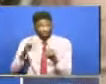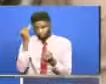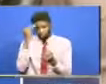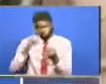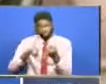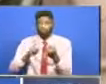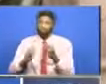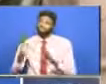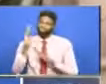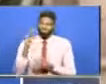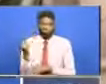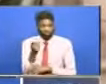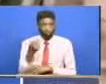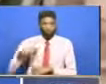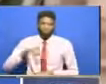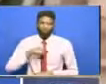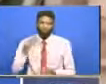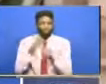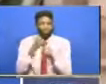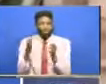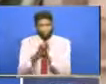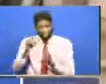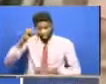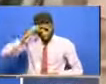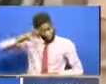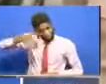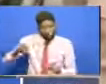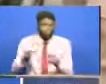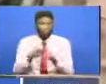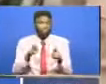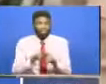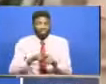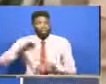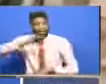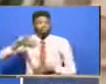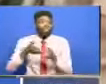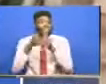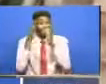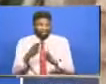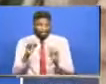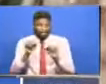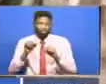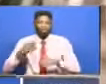able to collaborate with the county government and county leadership so that we can be